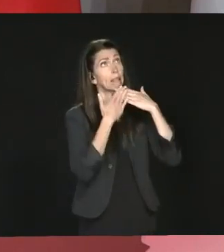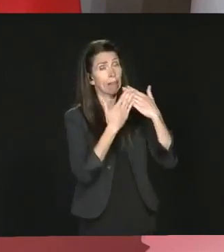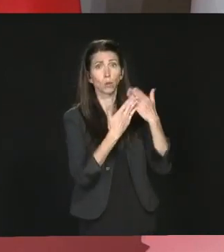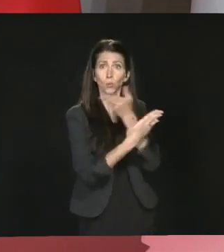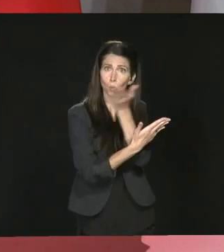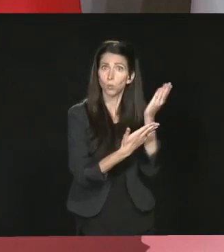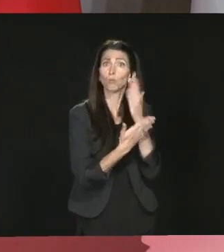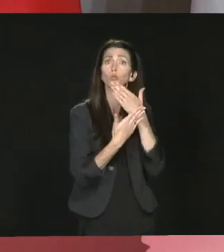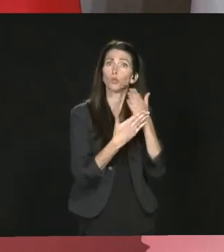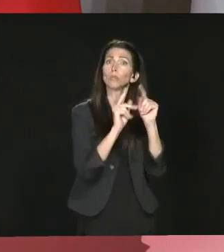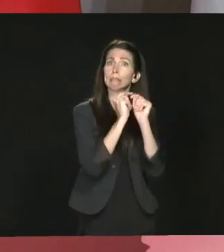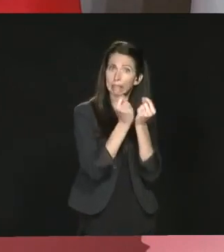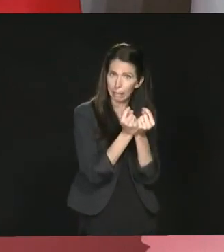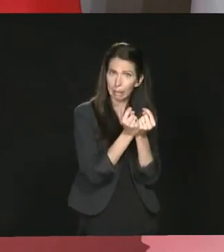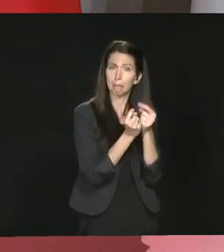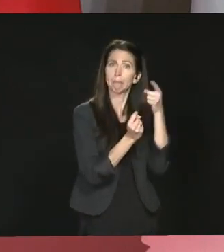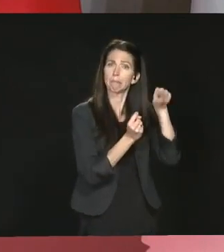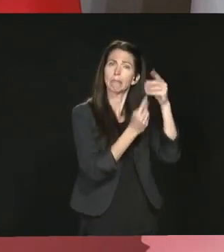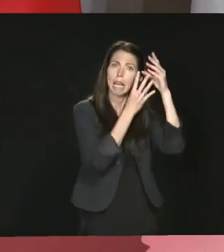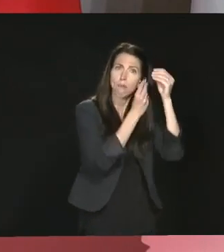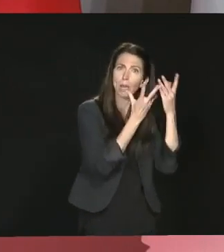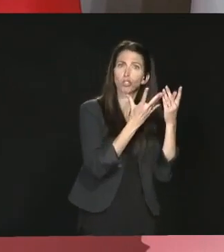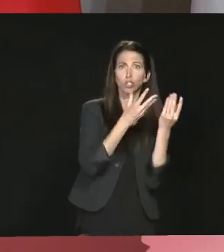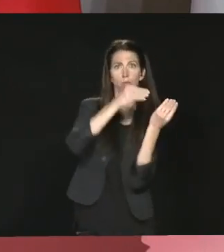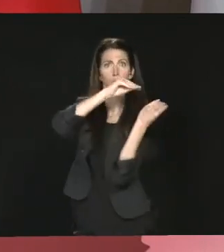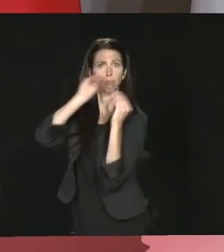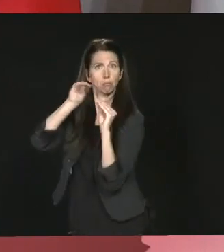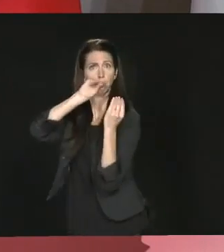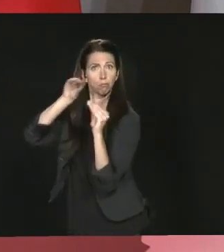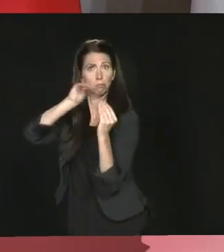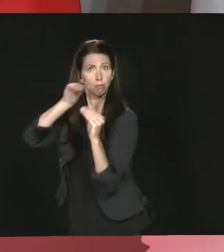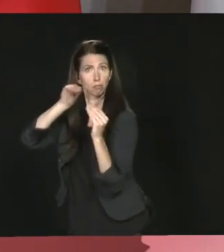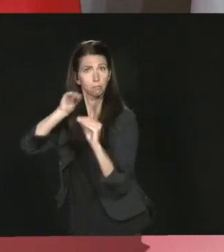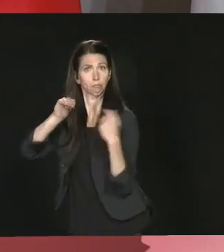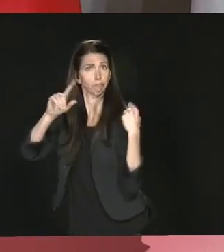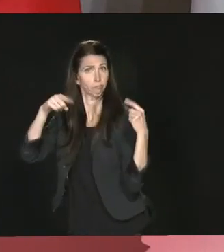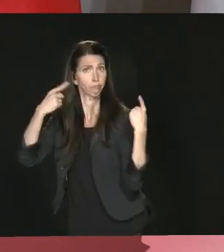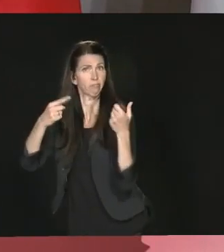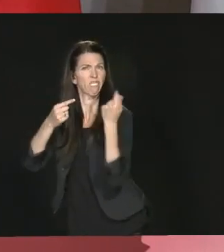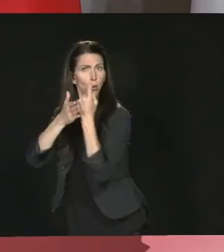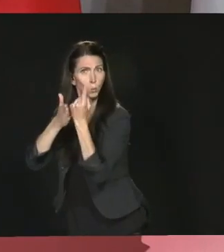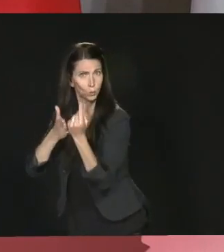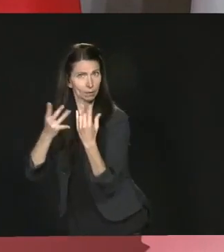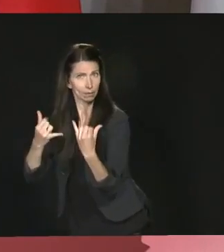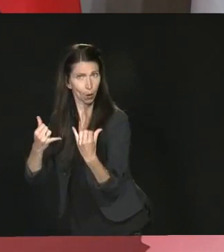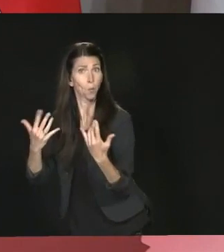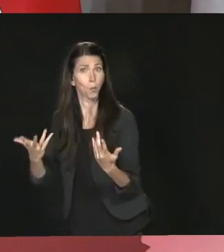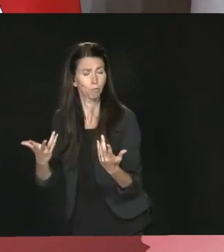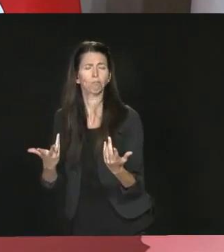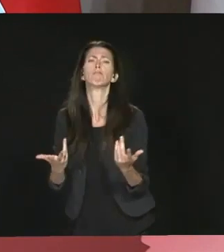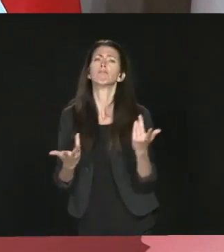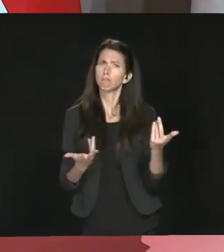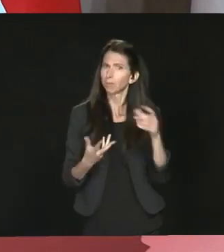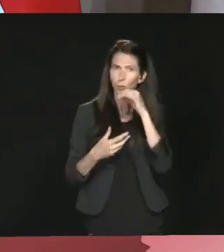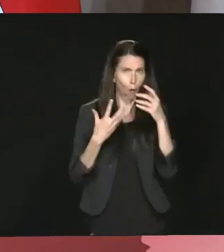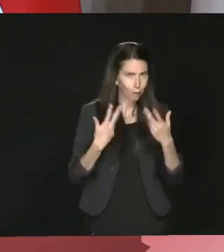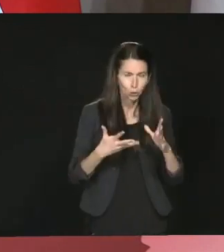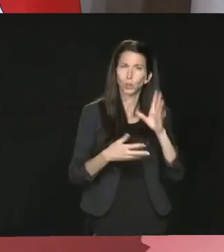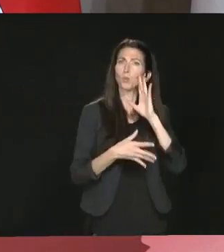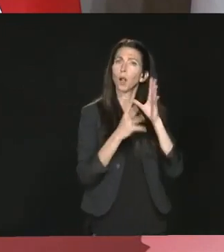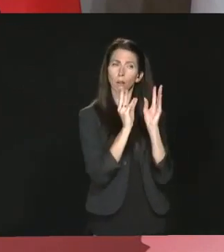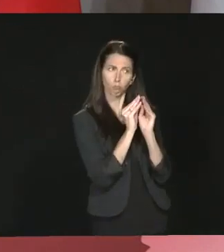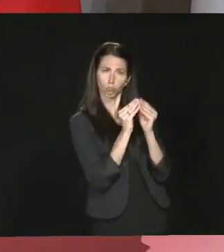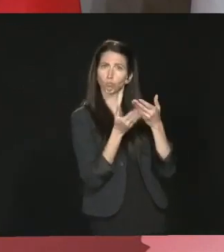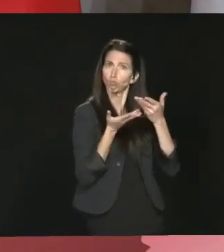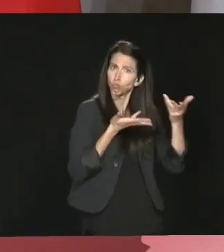over the past weeks. We will also continue to work with provinces and territories and industry to ascertain additional